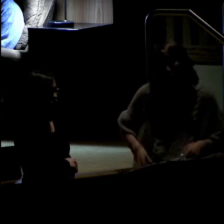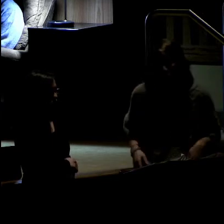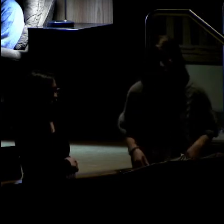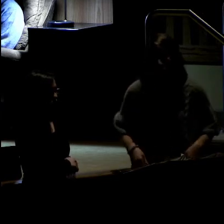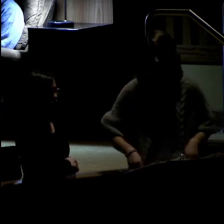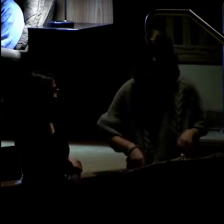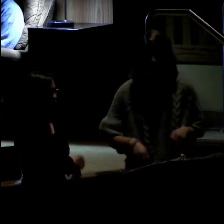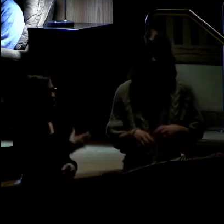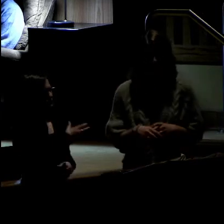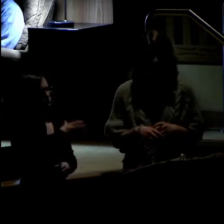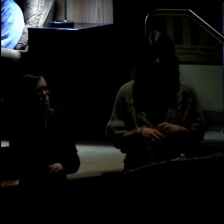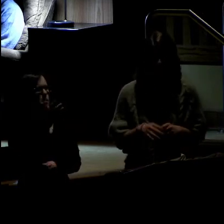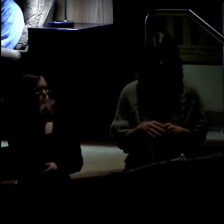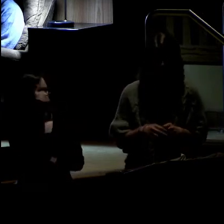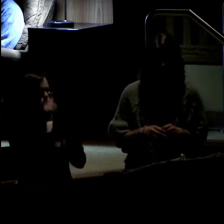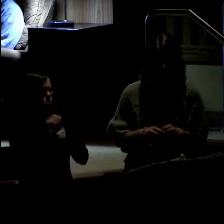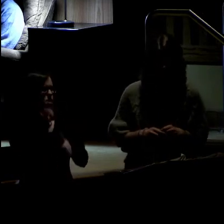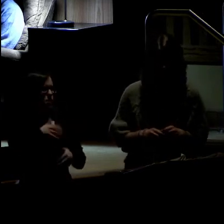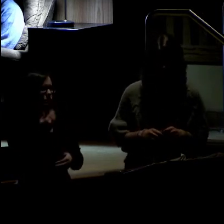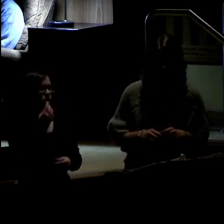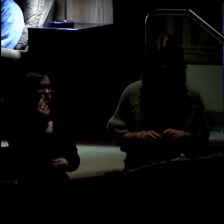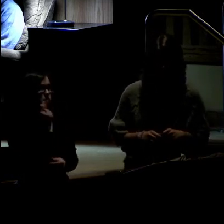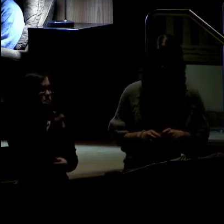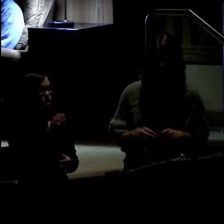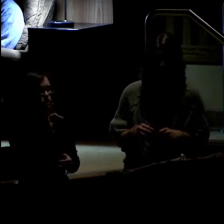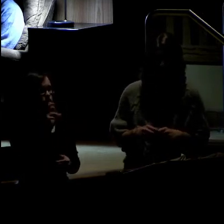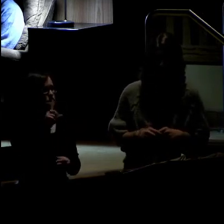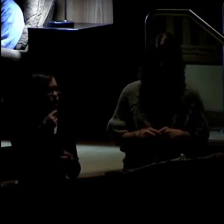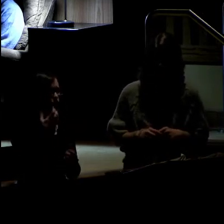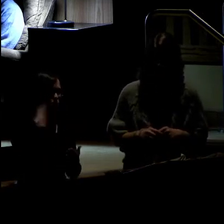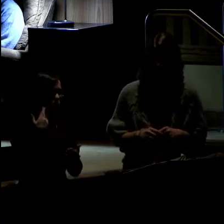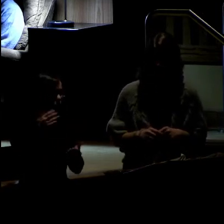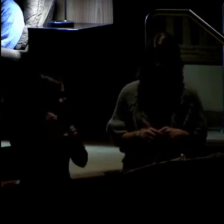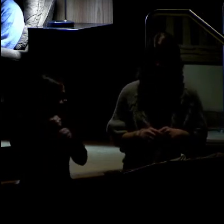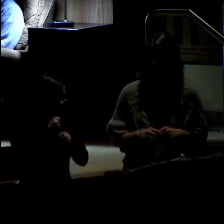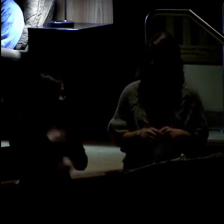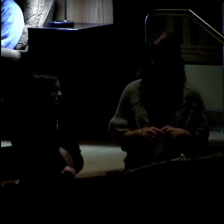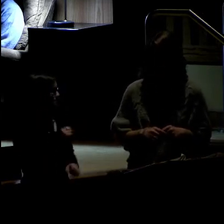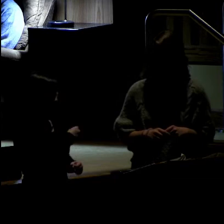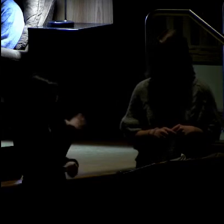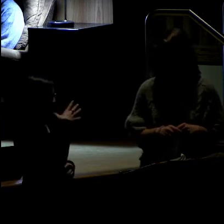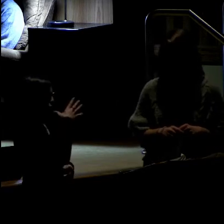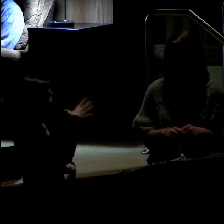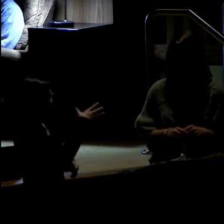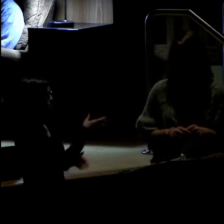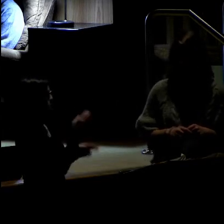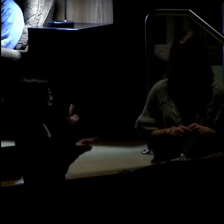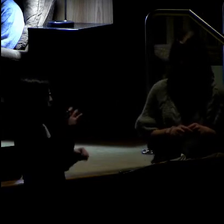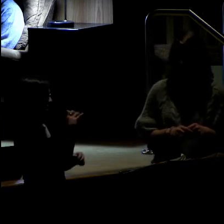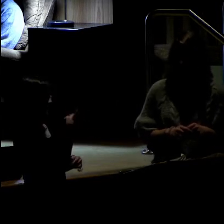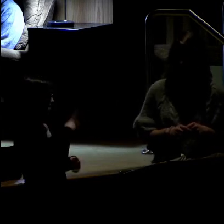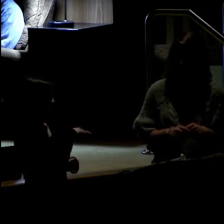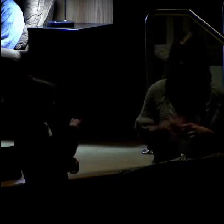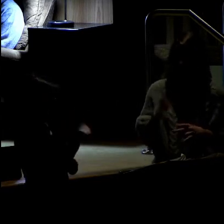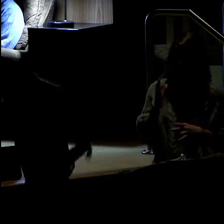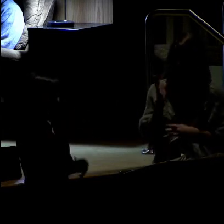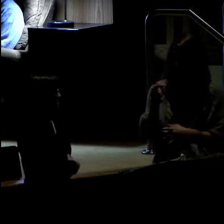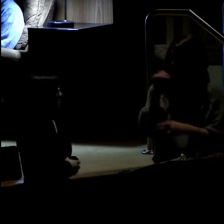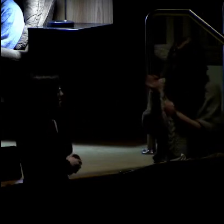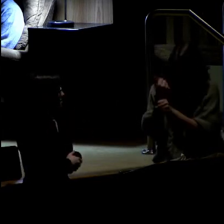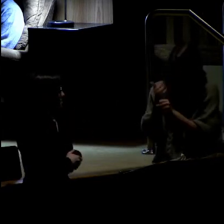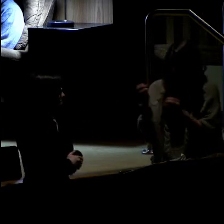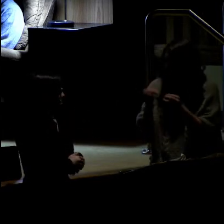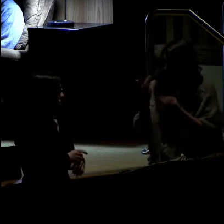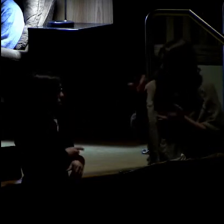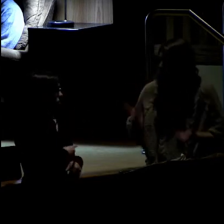Mom, do you remember that delicious fudge you used to make? I sure do. It was my grandmother's recipe. Why don't you make it anymore, Mom? Well, it's awfully expensive with